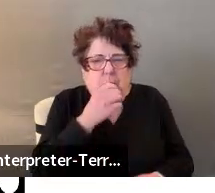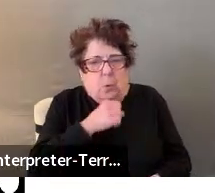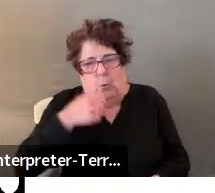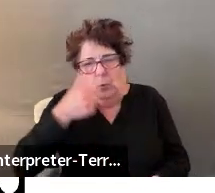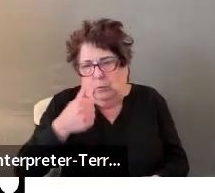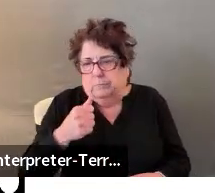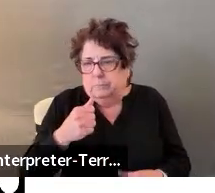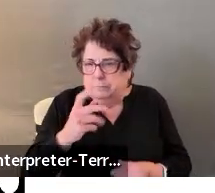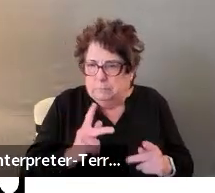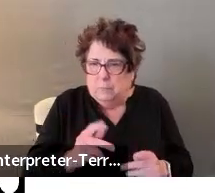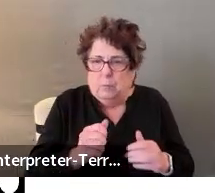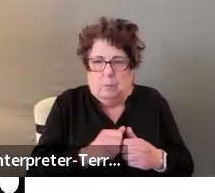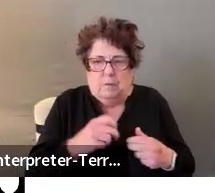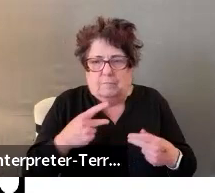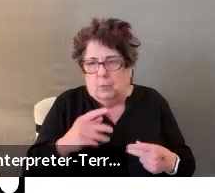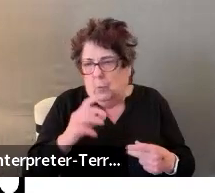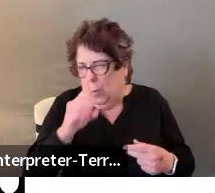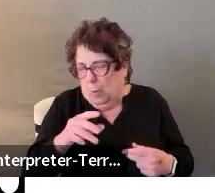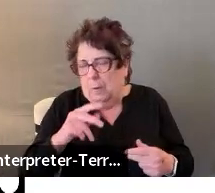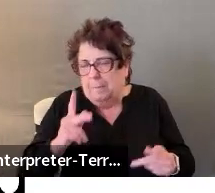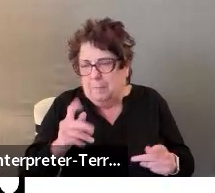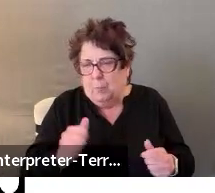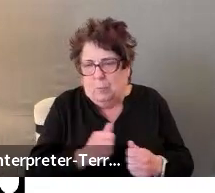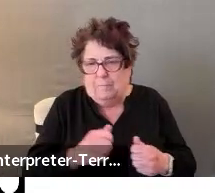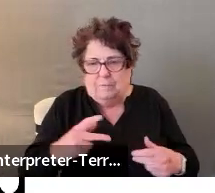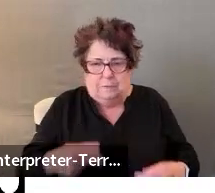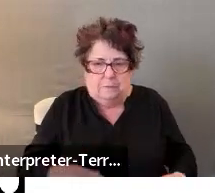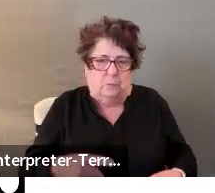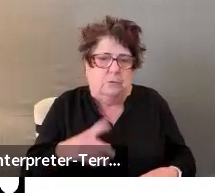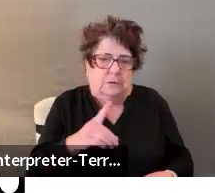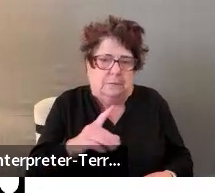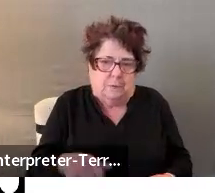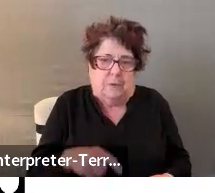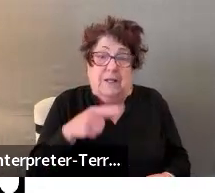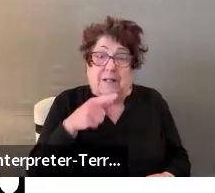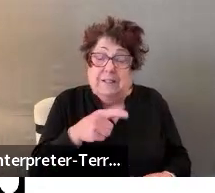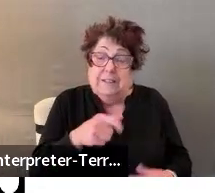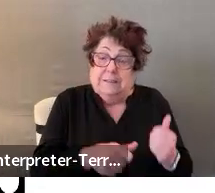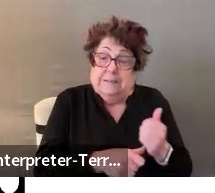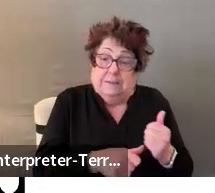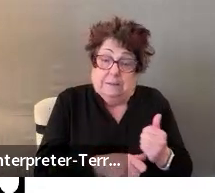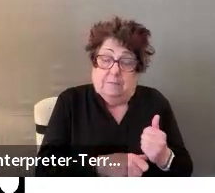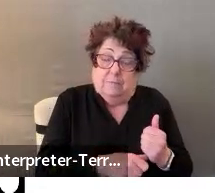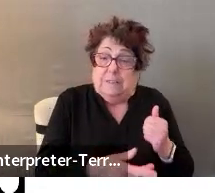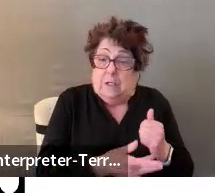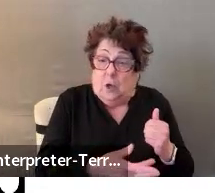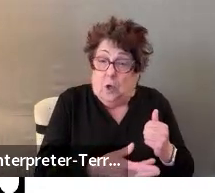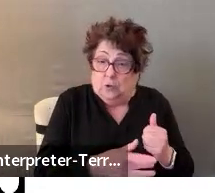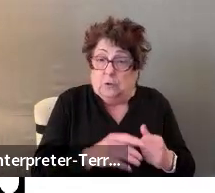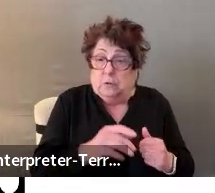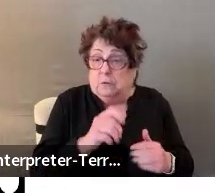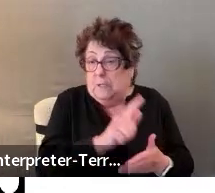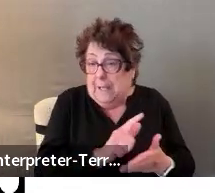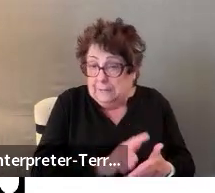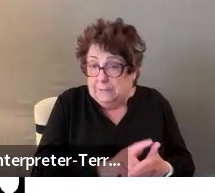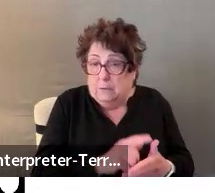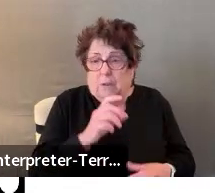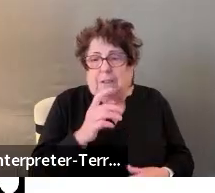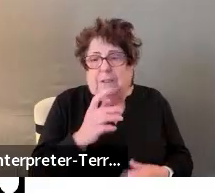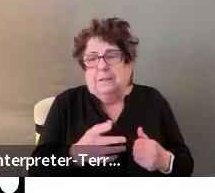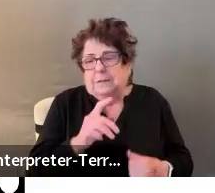modifications. The Assistive Technology Act, Technical Assistance and Training Center,